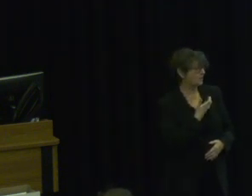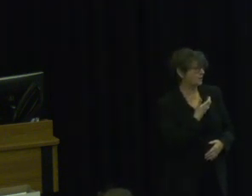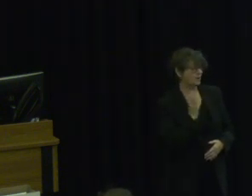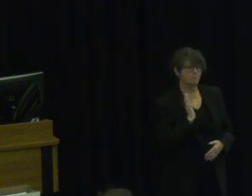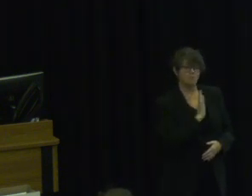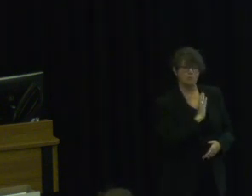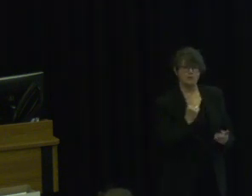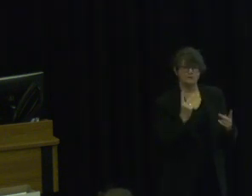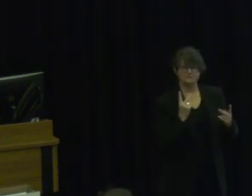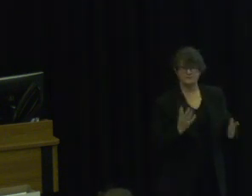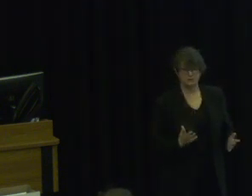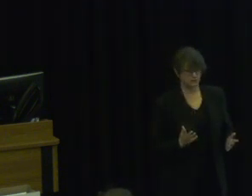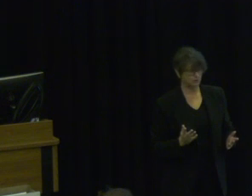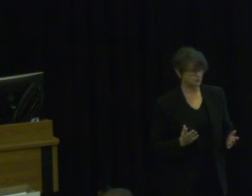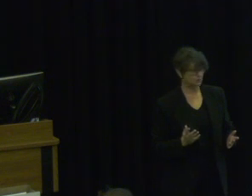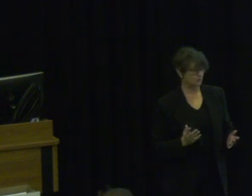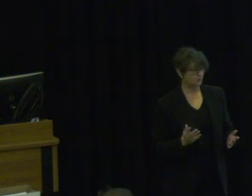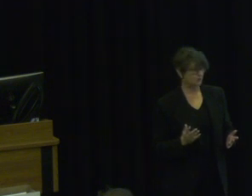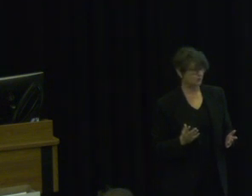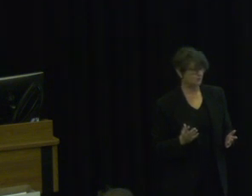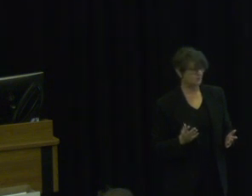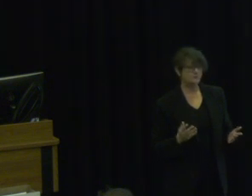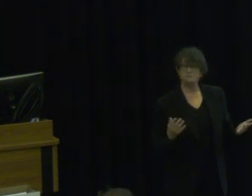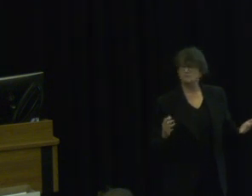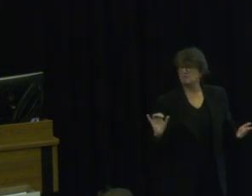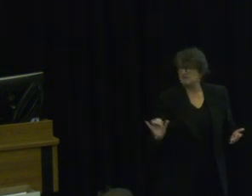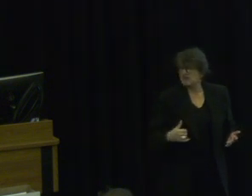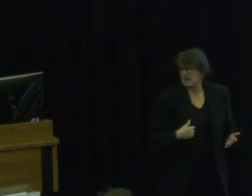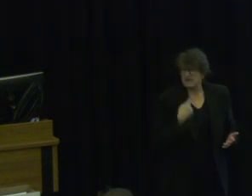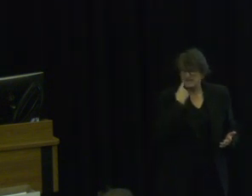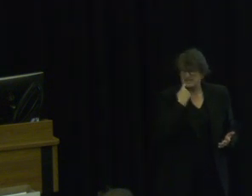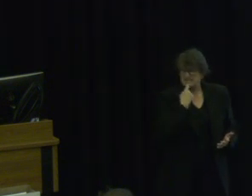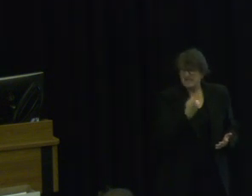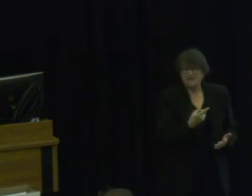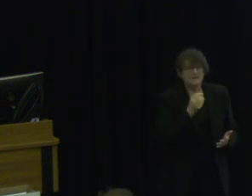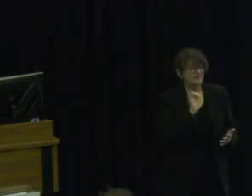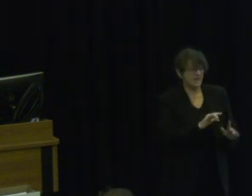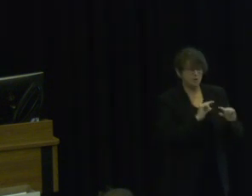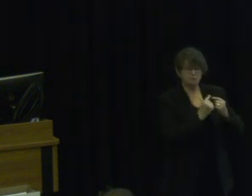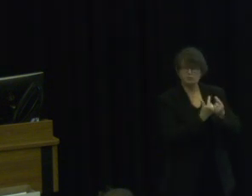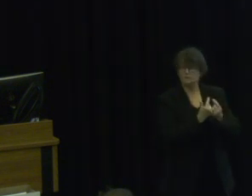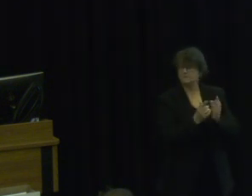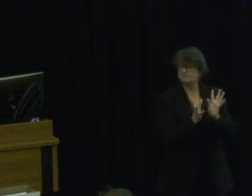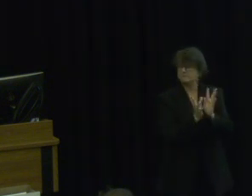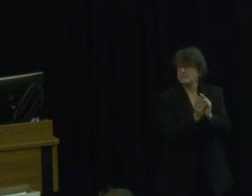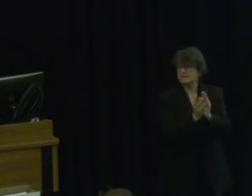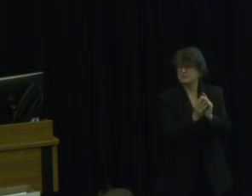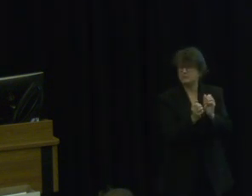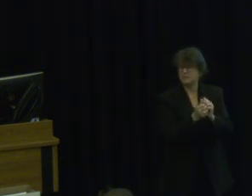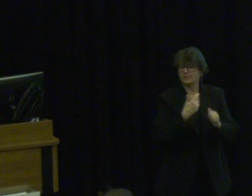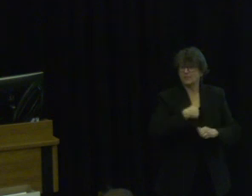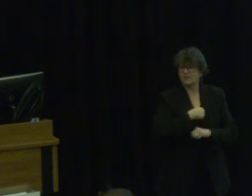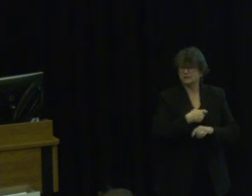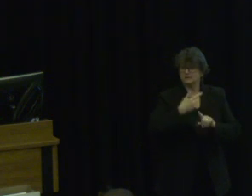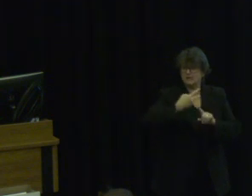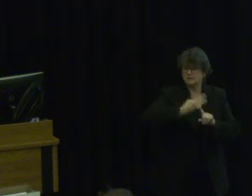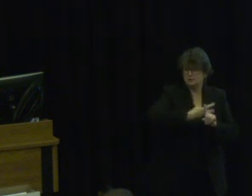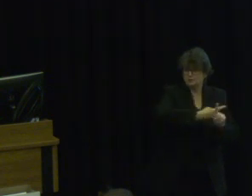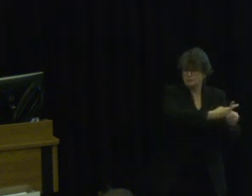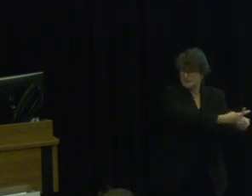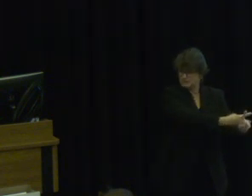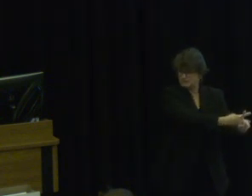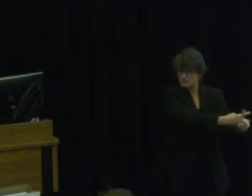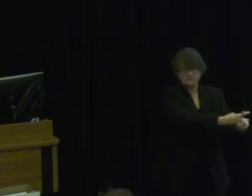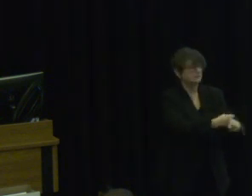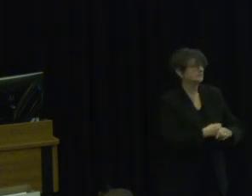our Board of Visitors. They are, as I say, they are a group that meets with us every 60 days, and they give us, you